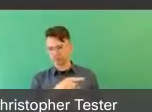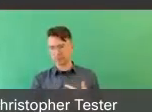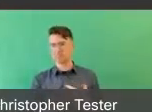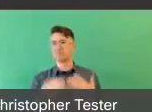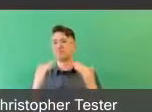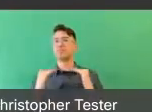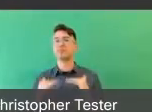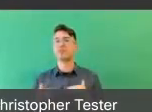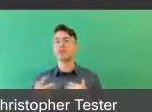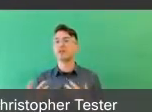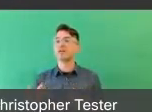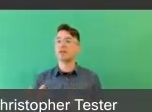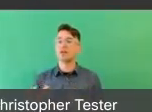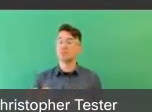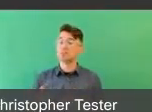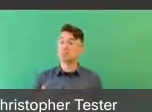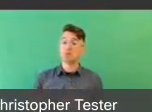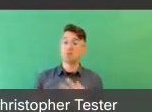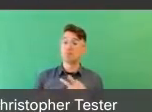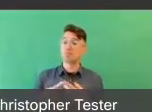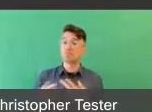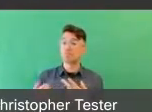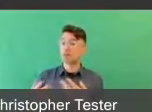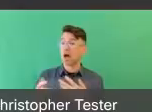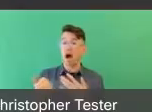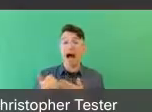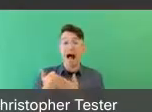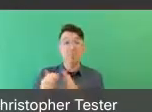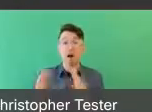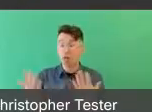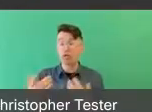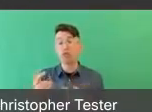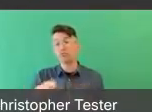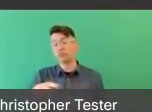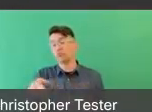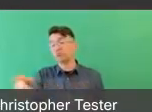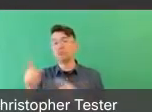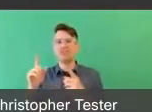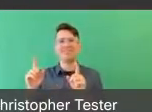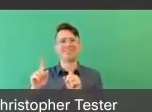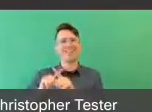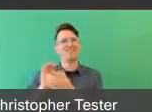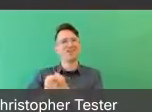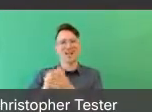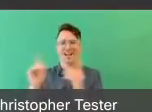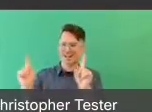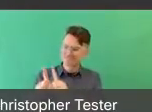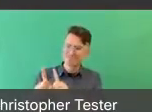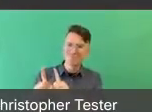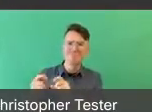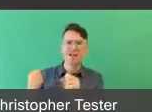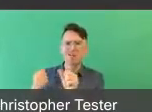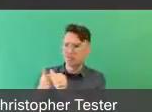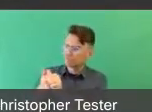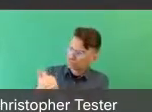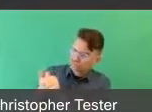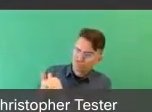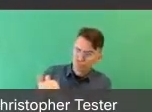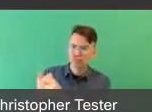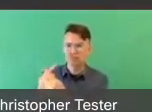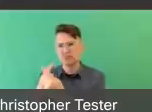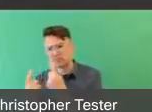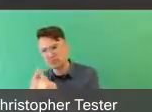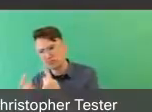peer supporter. Keep your friends and family close. You've been hearing that in this session. It's really important.